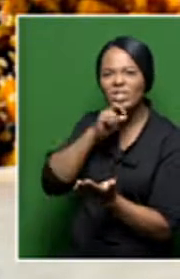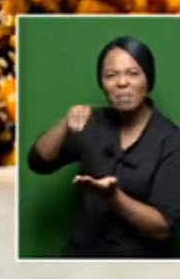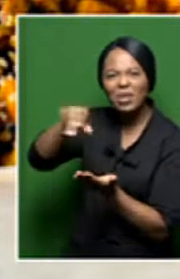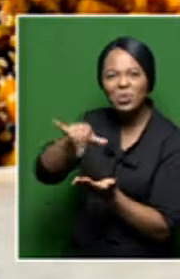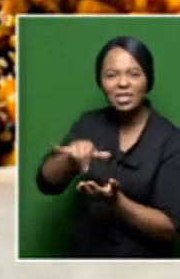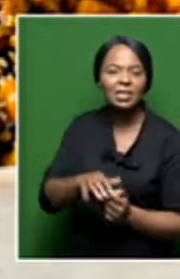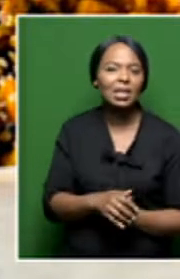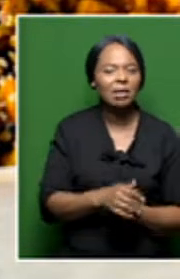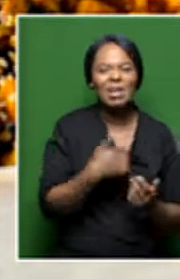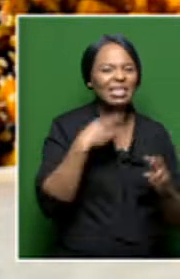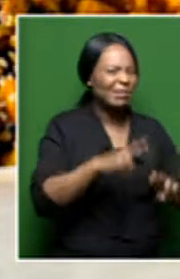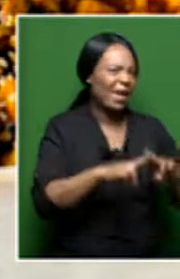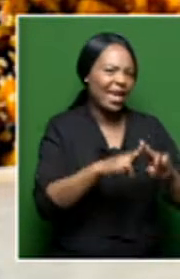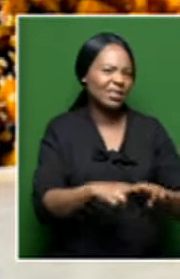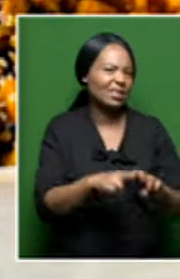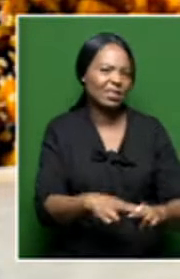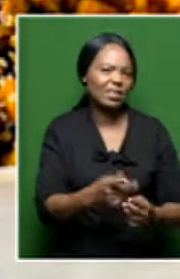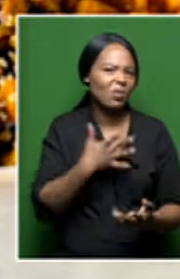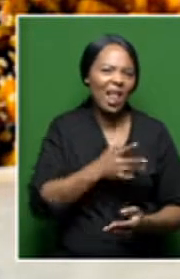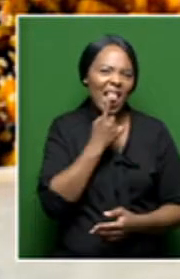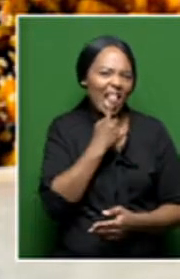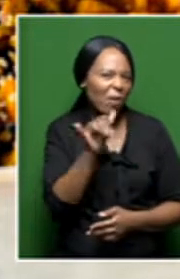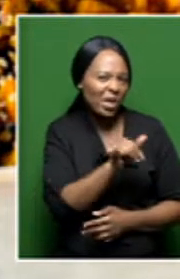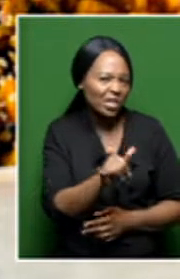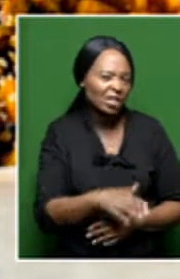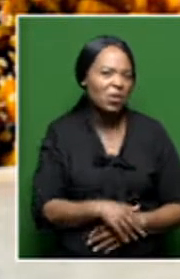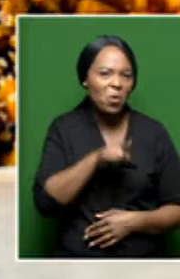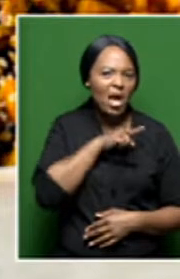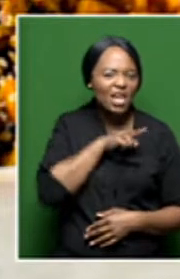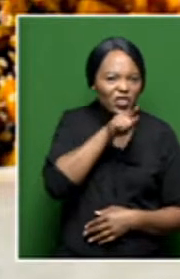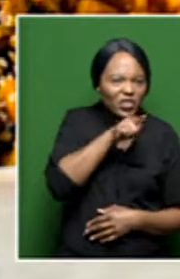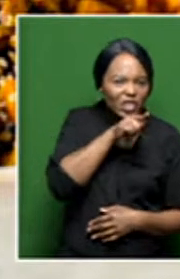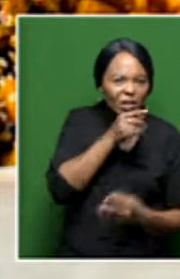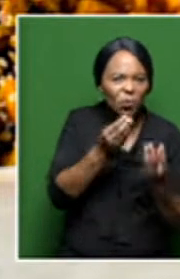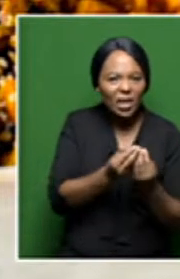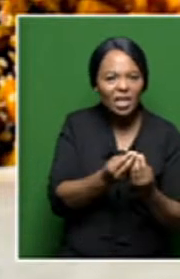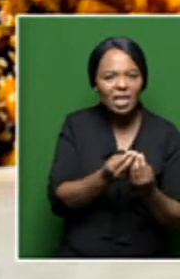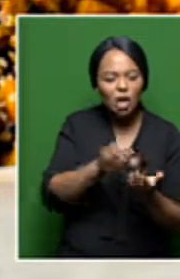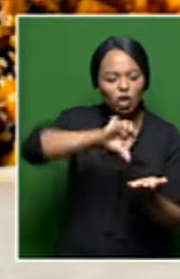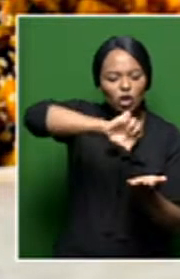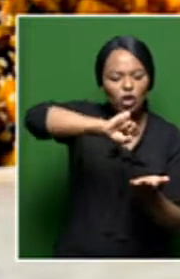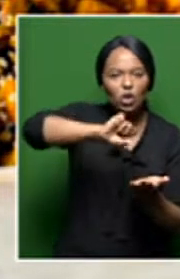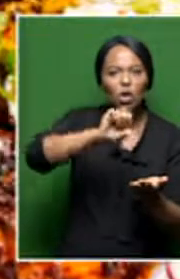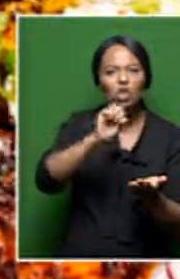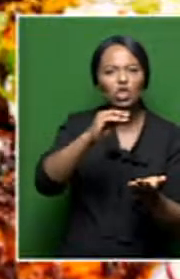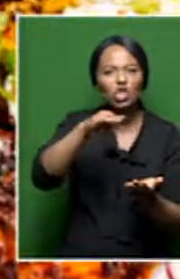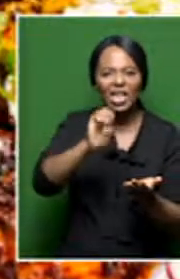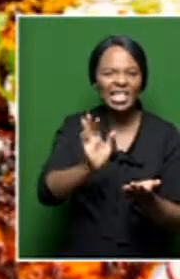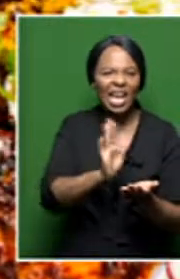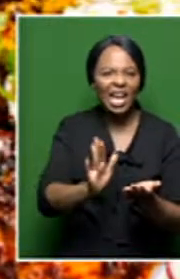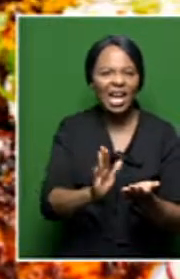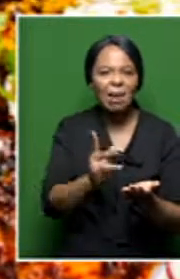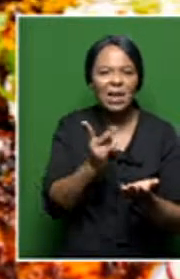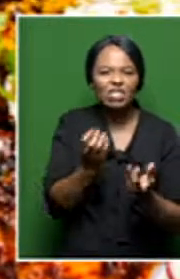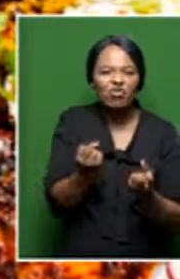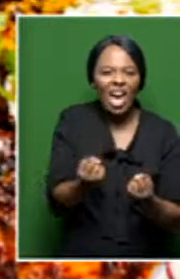to go for. I love doing chicken with dry rubs. I don't necessarily like chicken with sauces. So, you know, I'll create